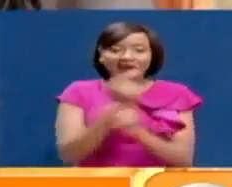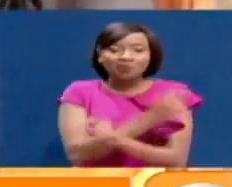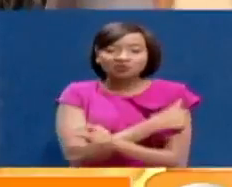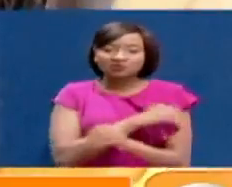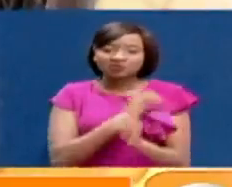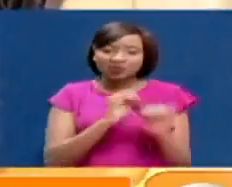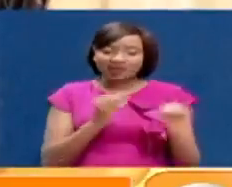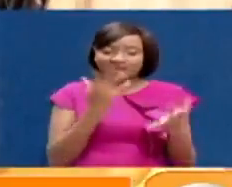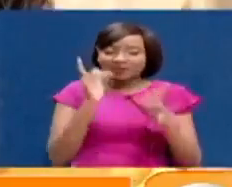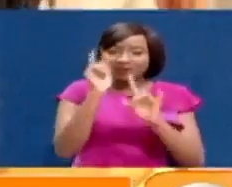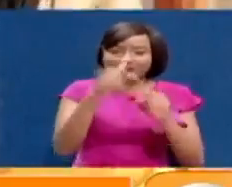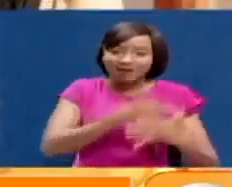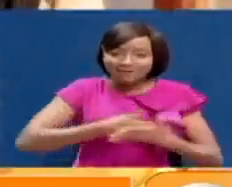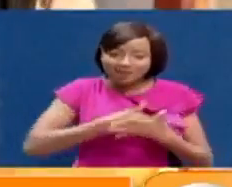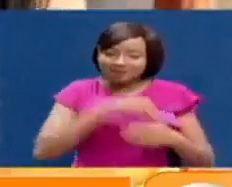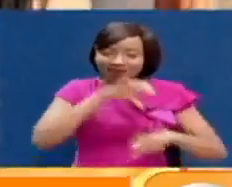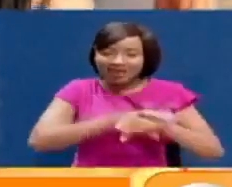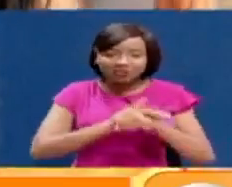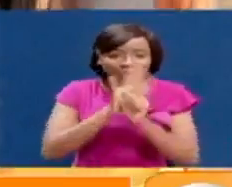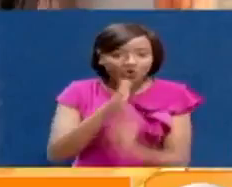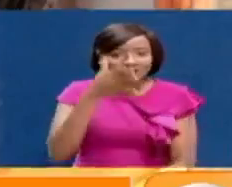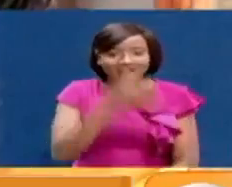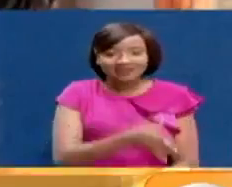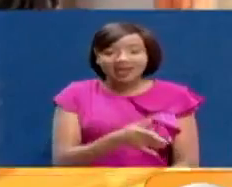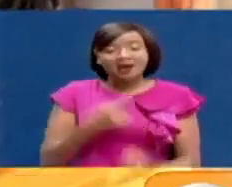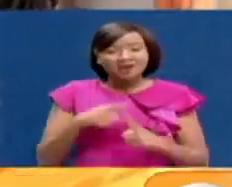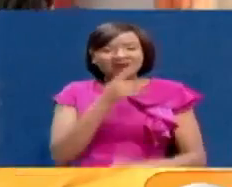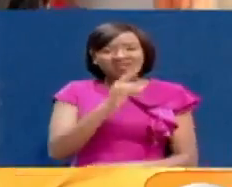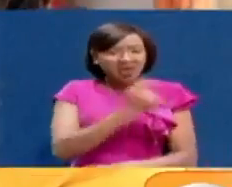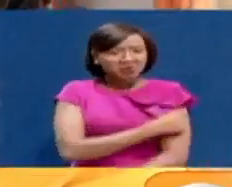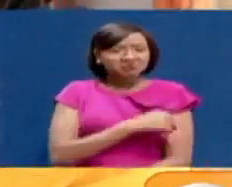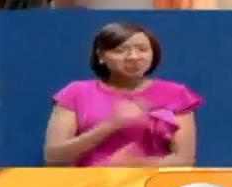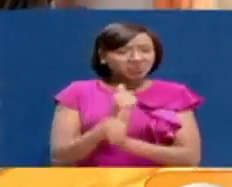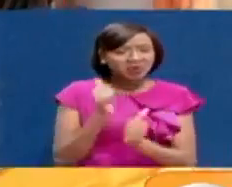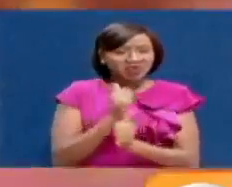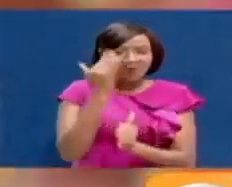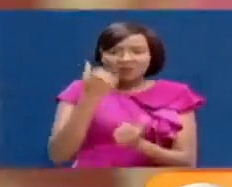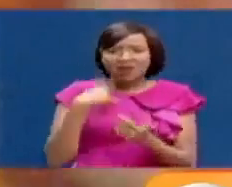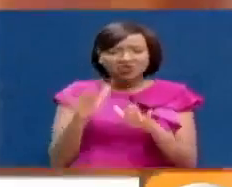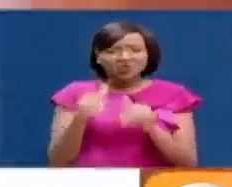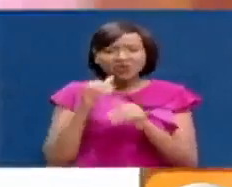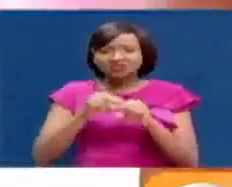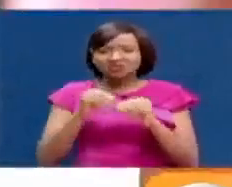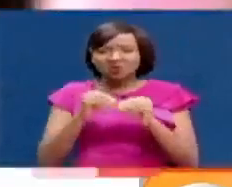you just book and you go immediately and get the service. So you don't have to wait long.